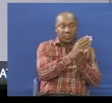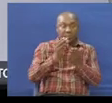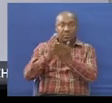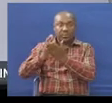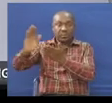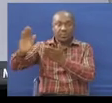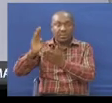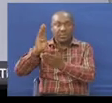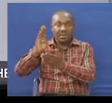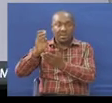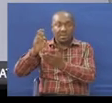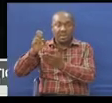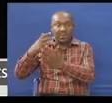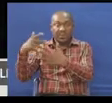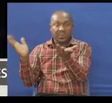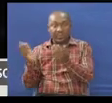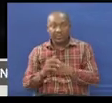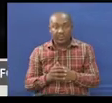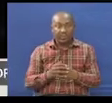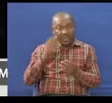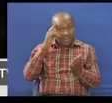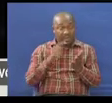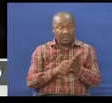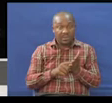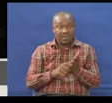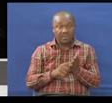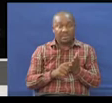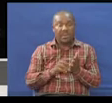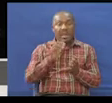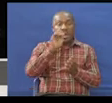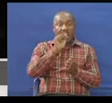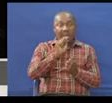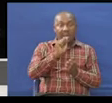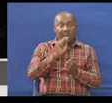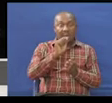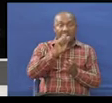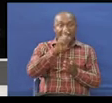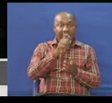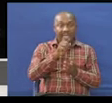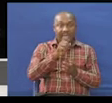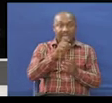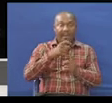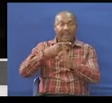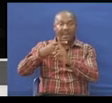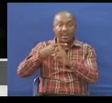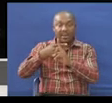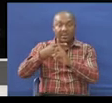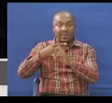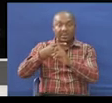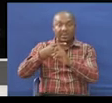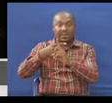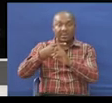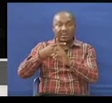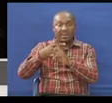with it here? I will remain with ax plus, you